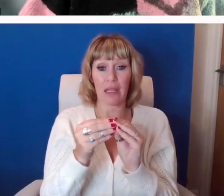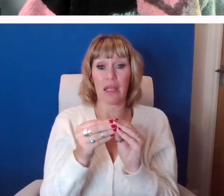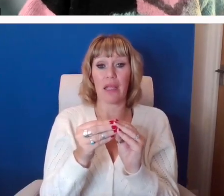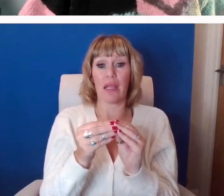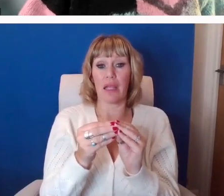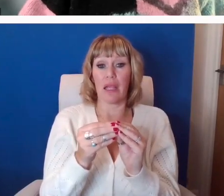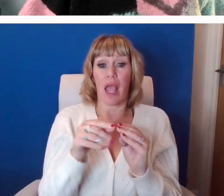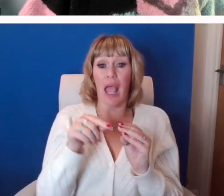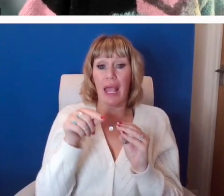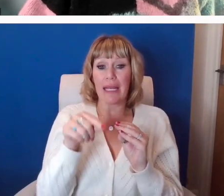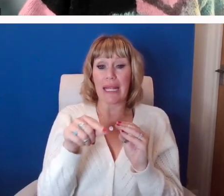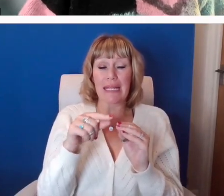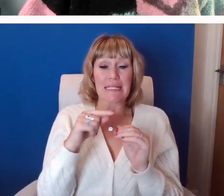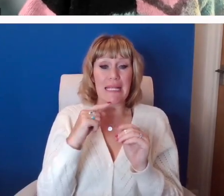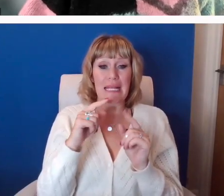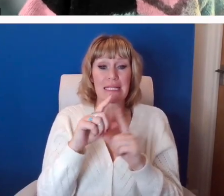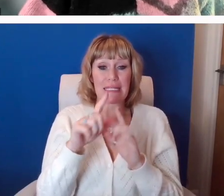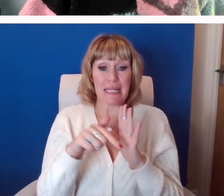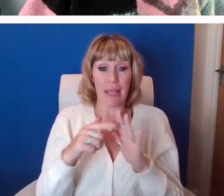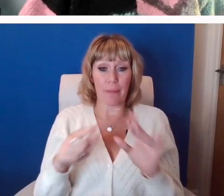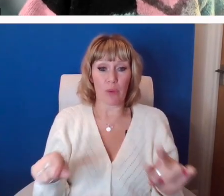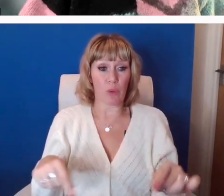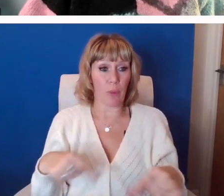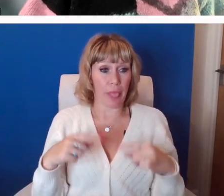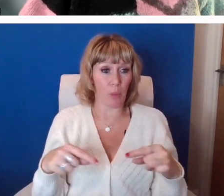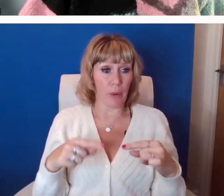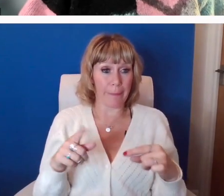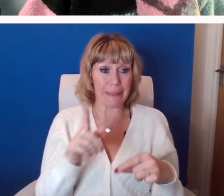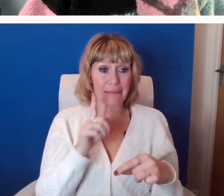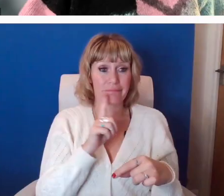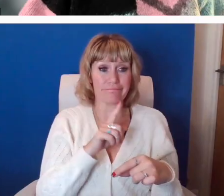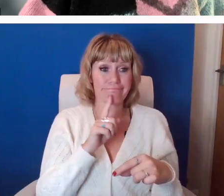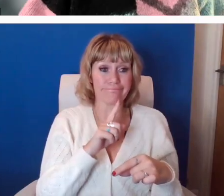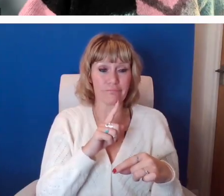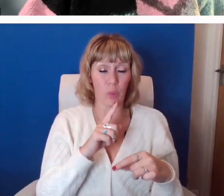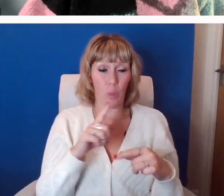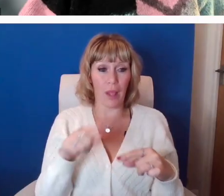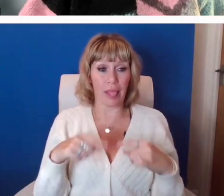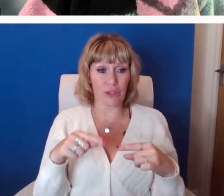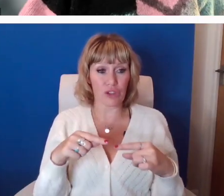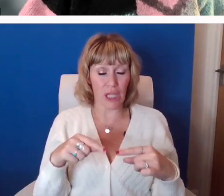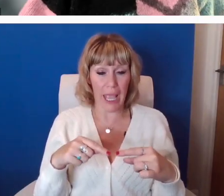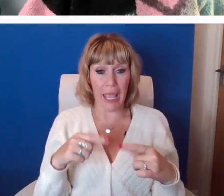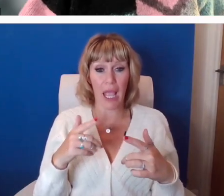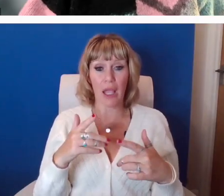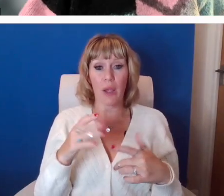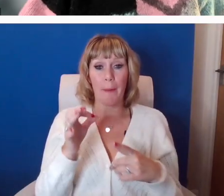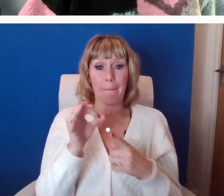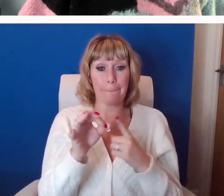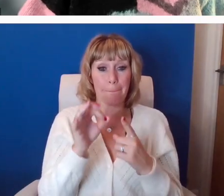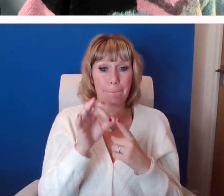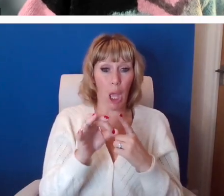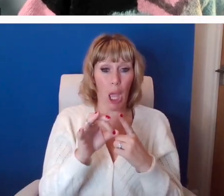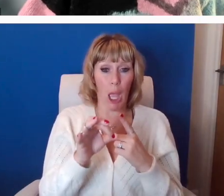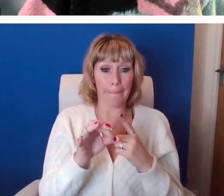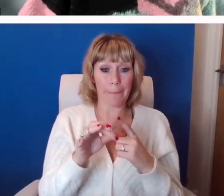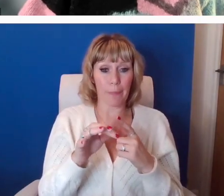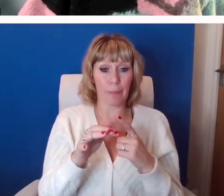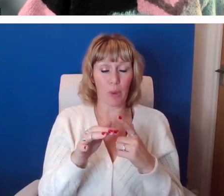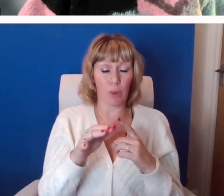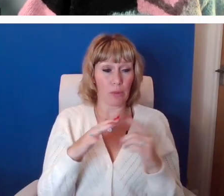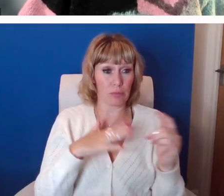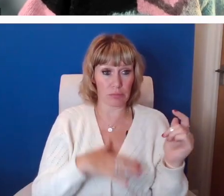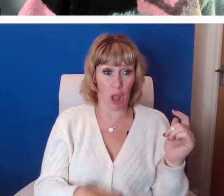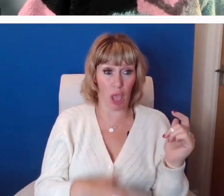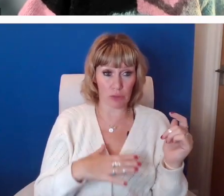in a manual wheelchair. She's wearing blue tinted glasses, a purple outfit of shirt, trousers, and shoes, and her brown